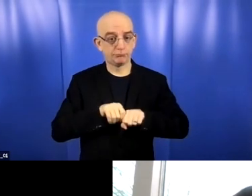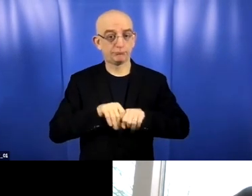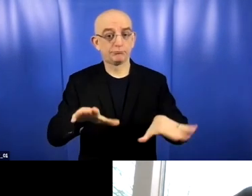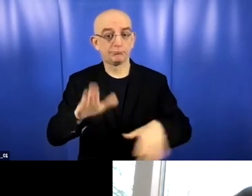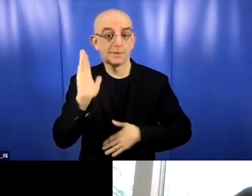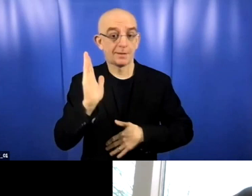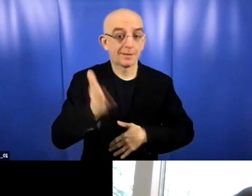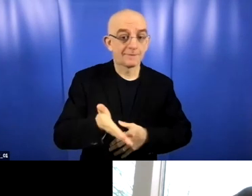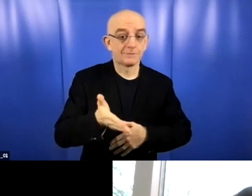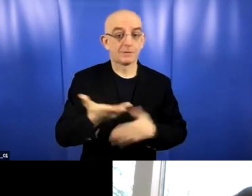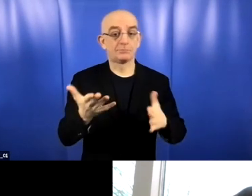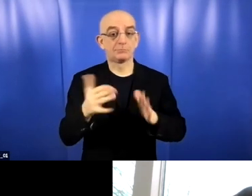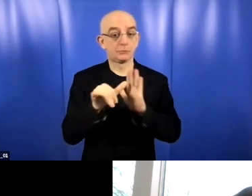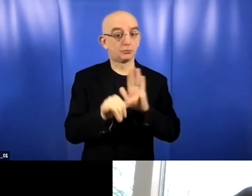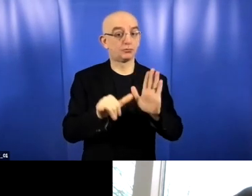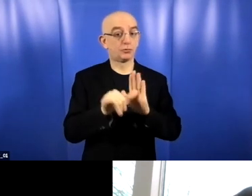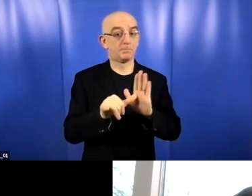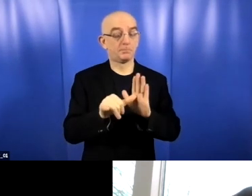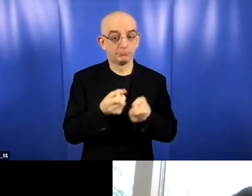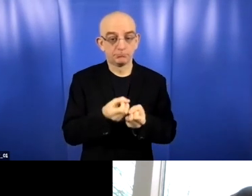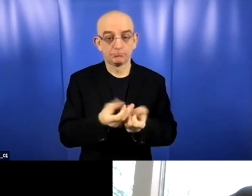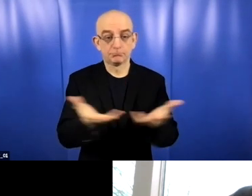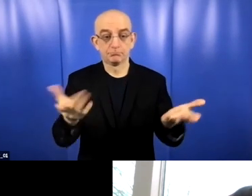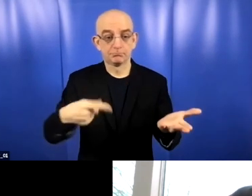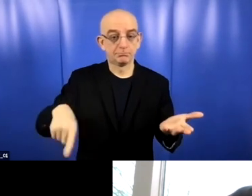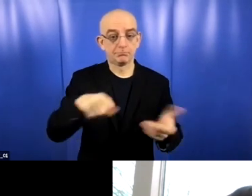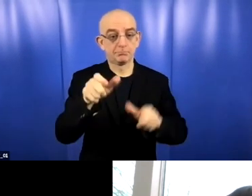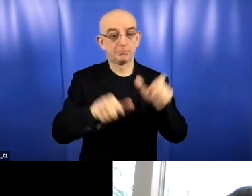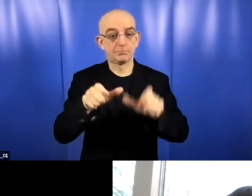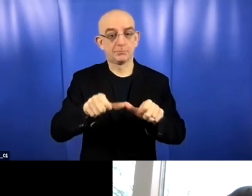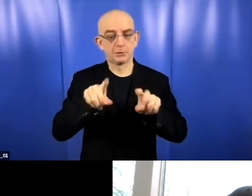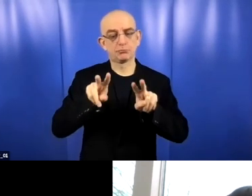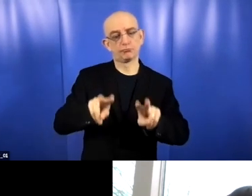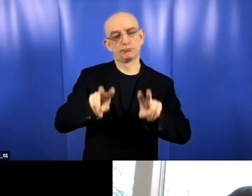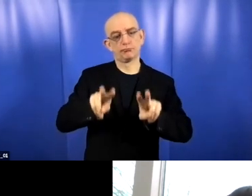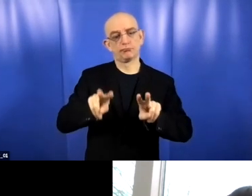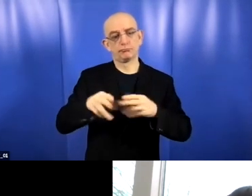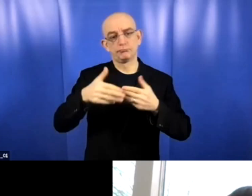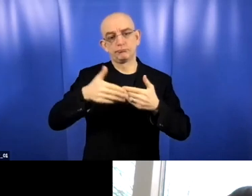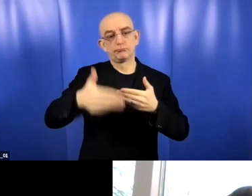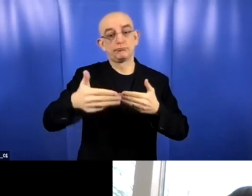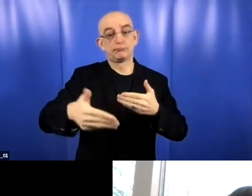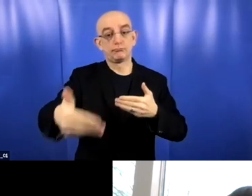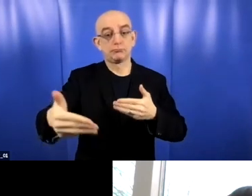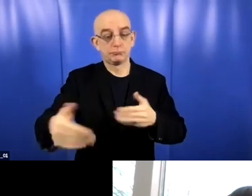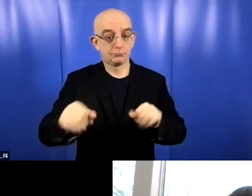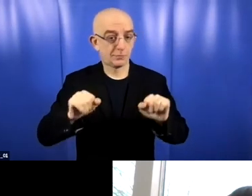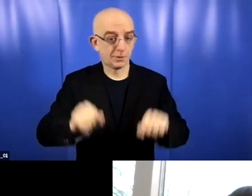future. What I wanted to talk about in this particular part of